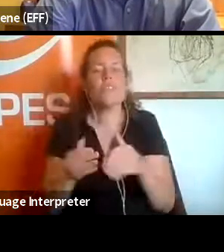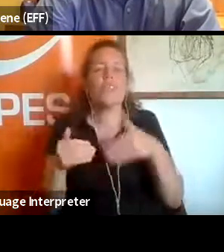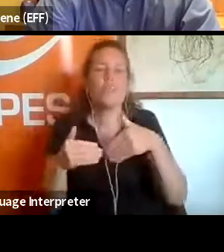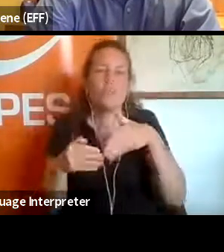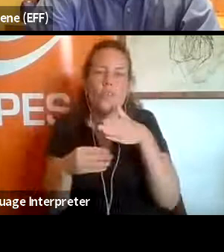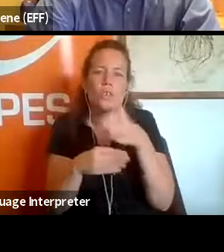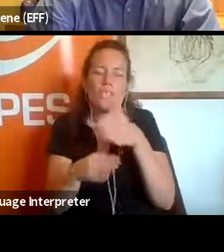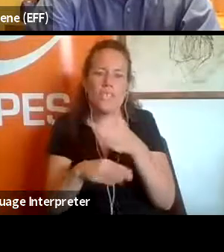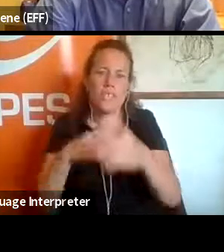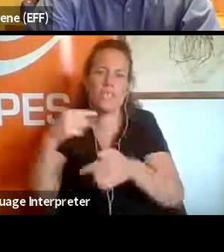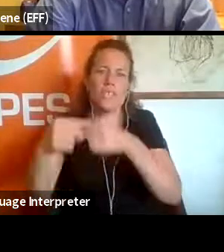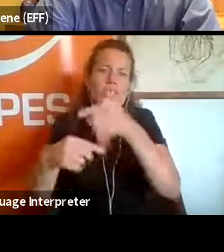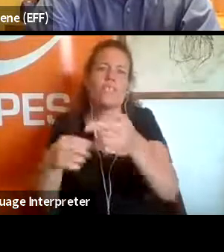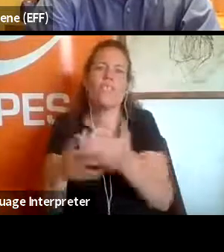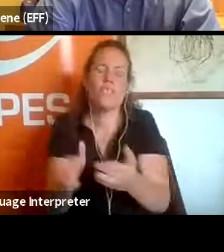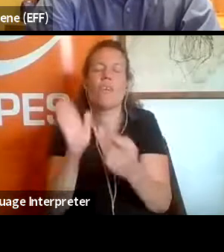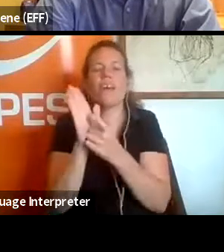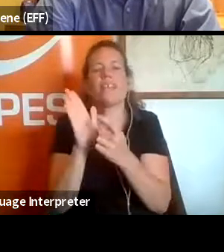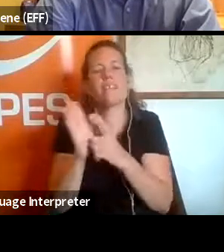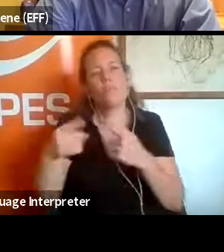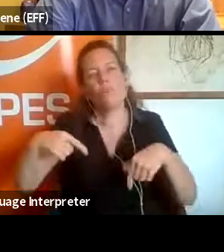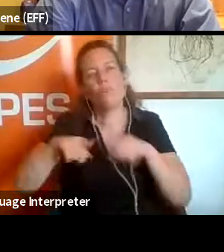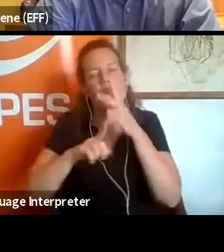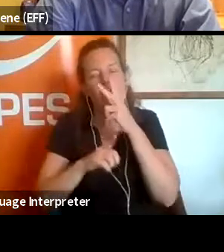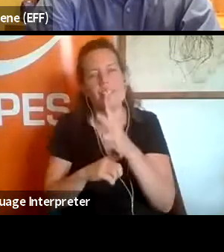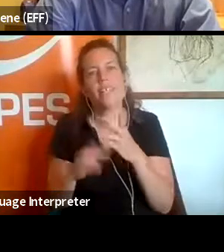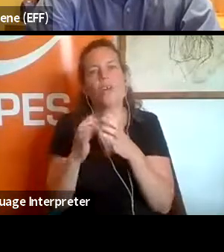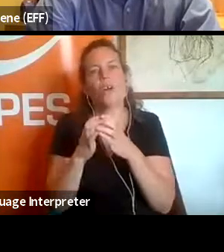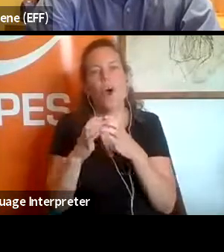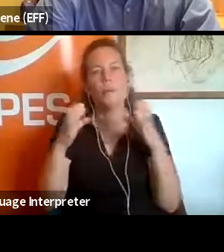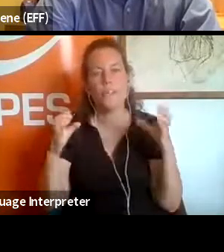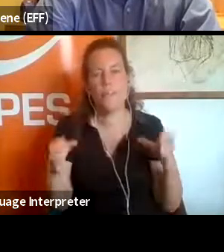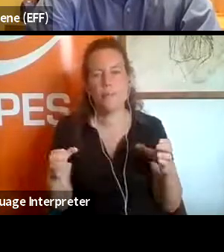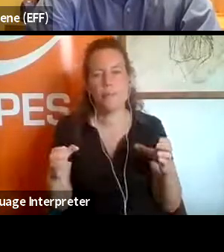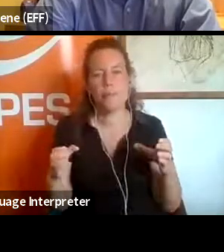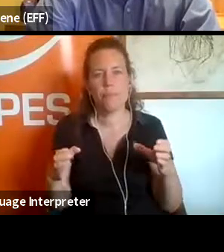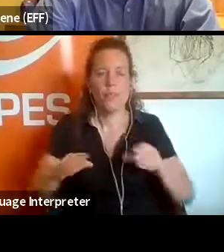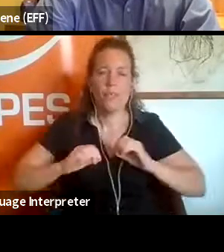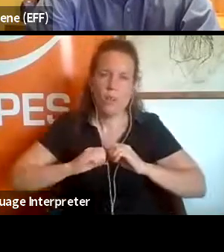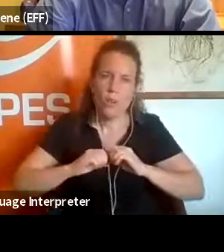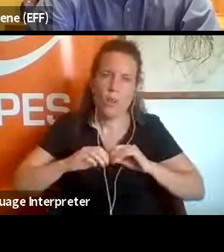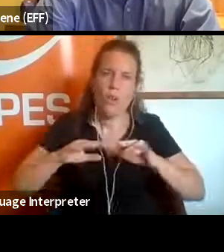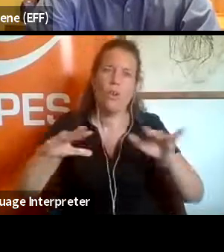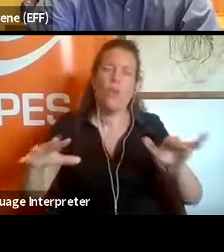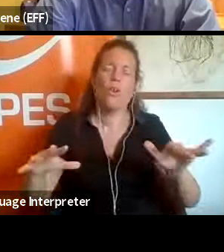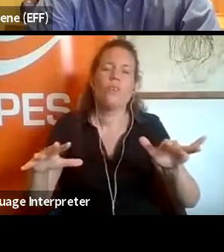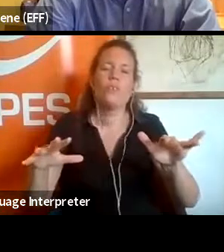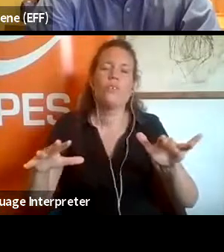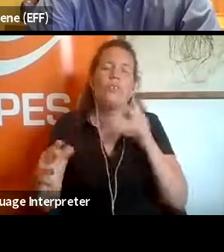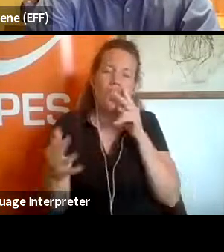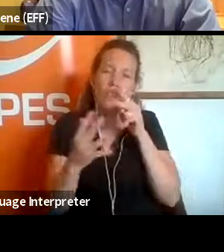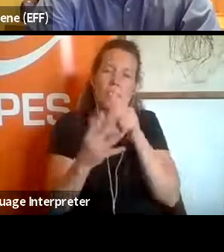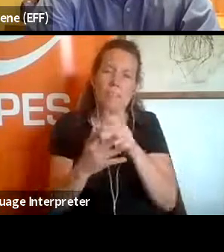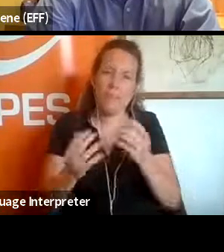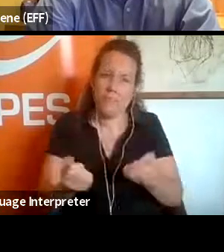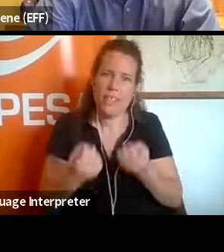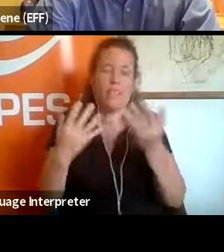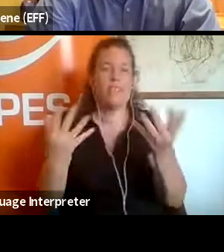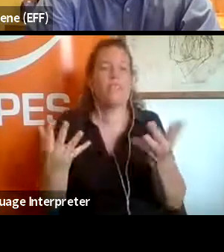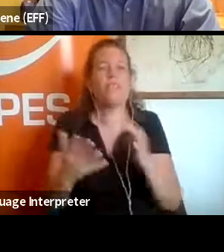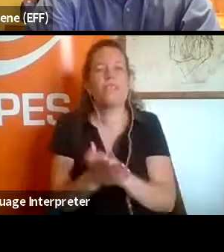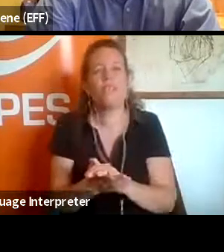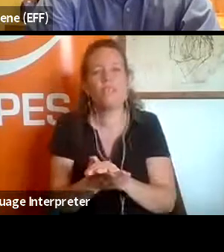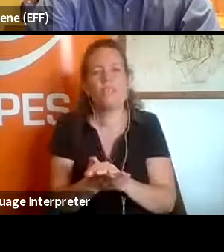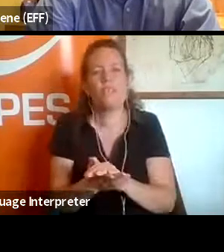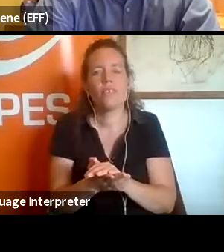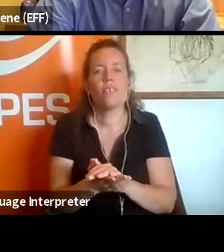initiatives. So we see, for example, that companies launch transparency initiatives regarding ads or regarding